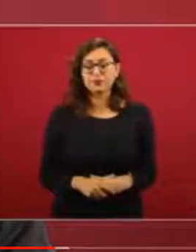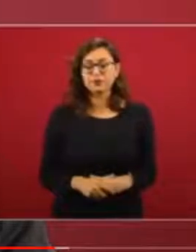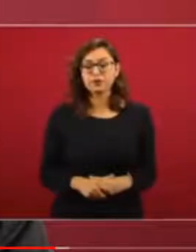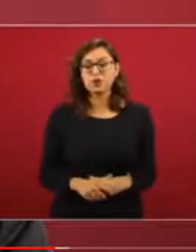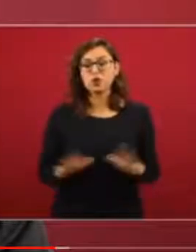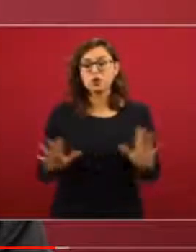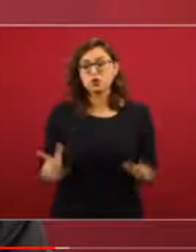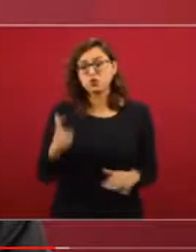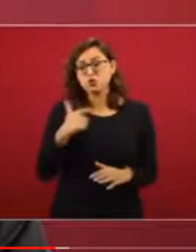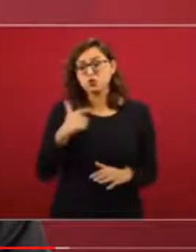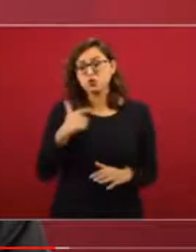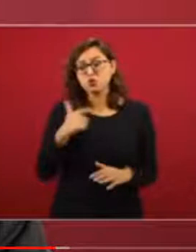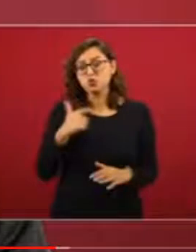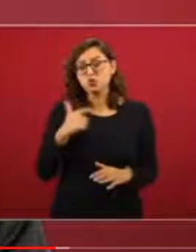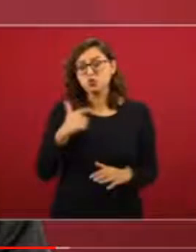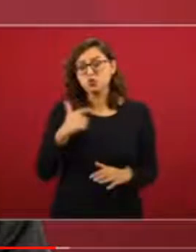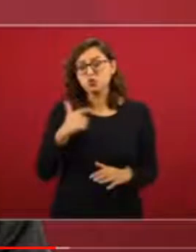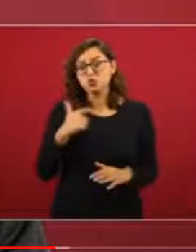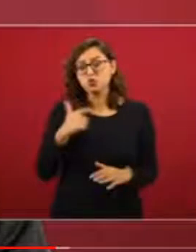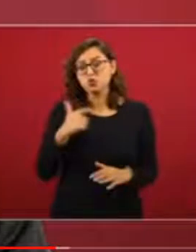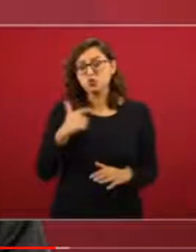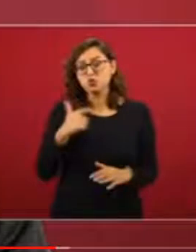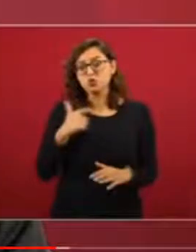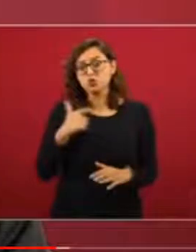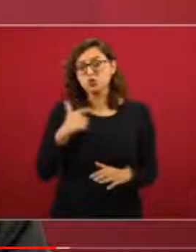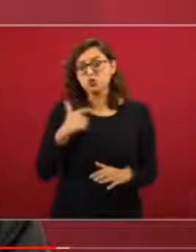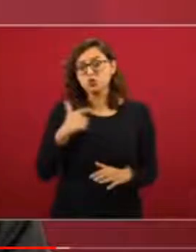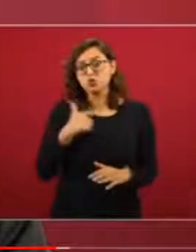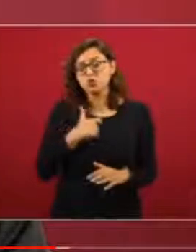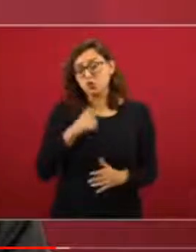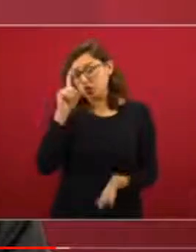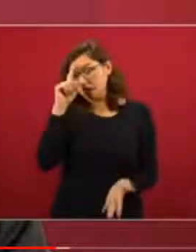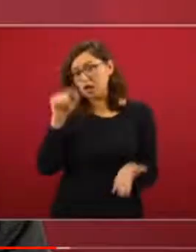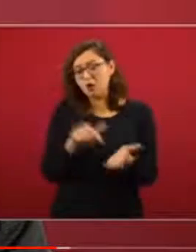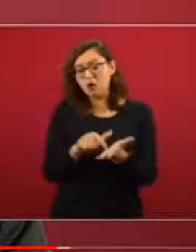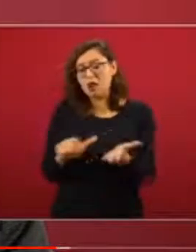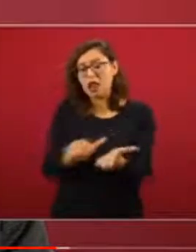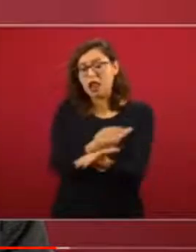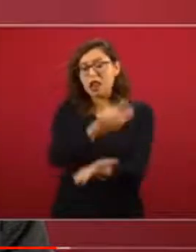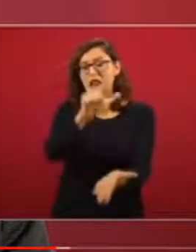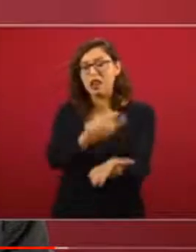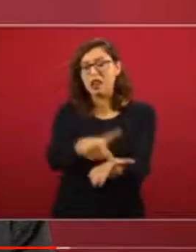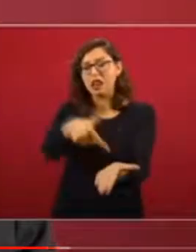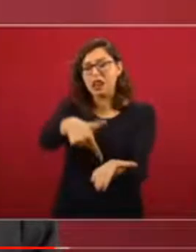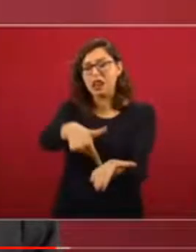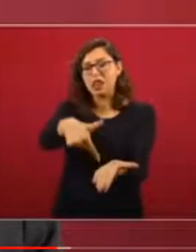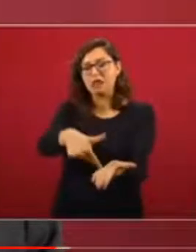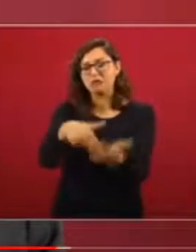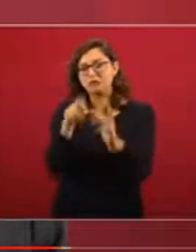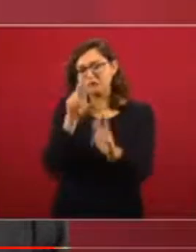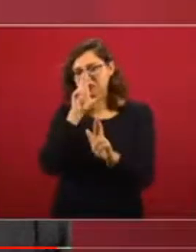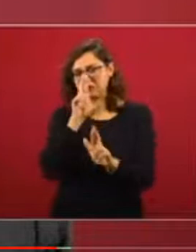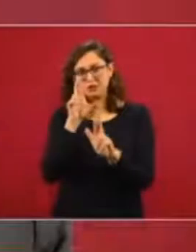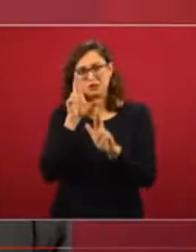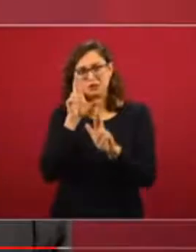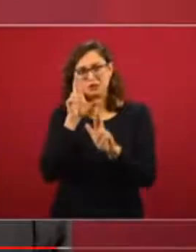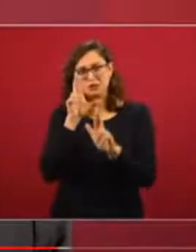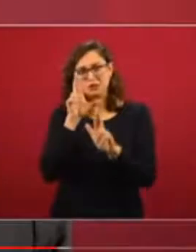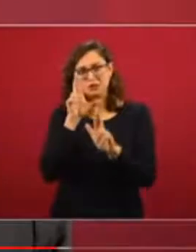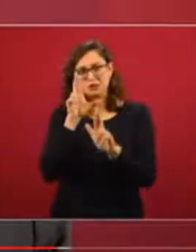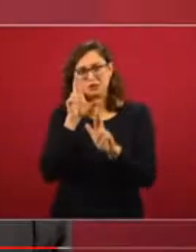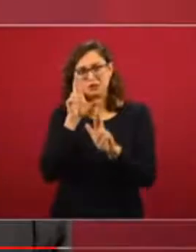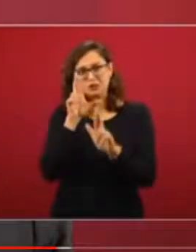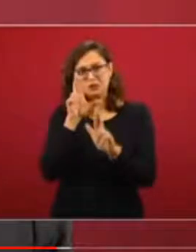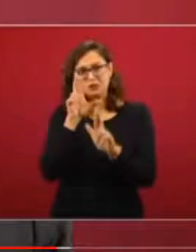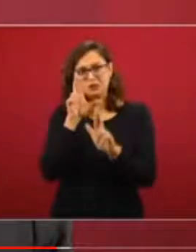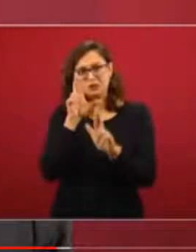la legalidad of legalities y no hacer lo mismo de antes. and